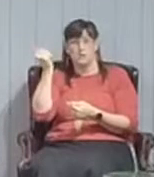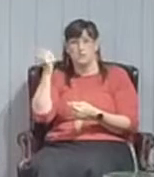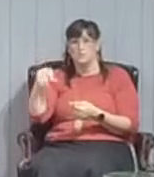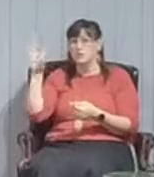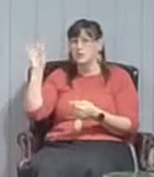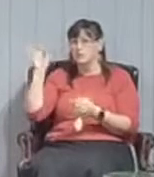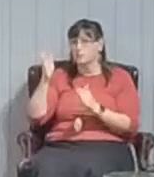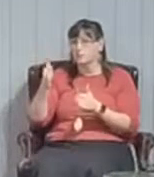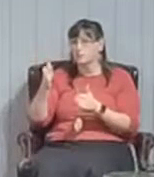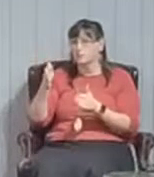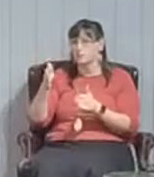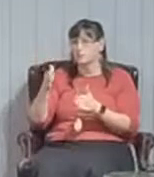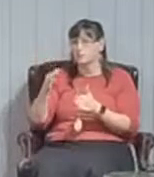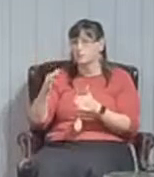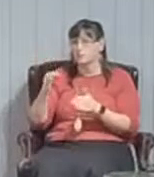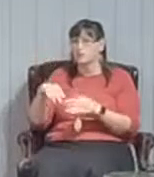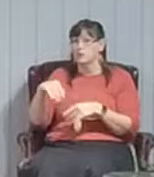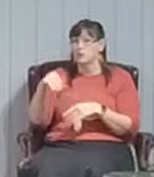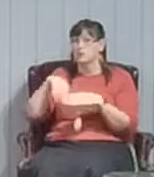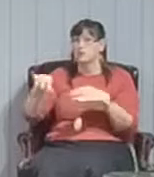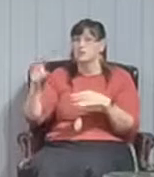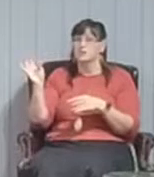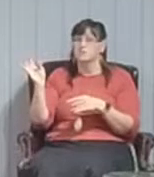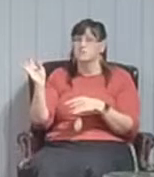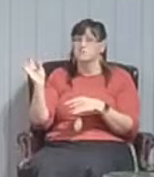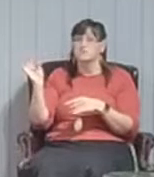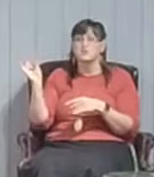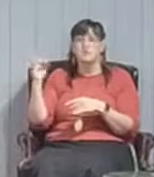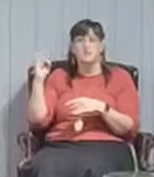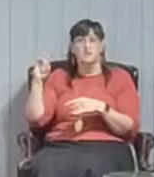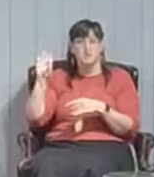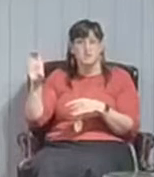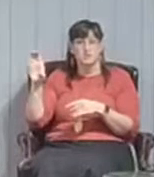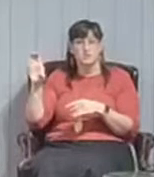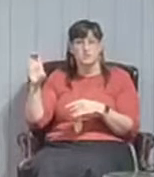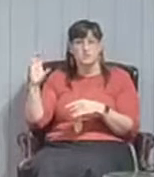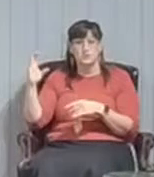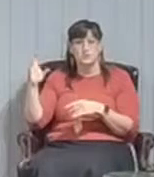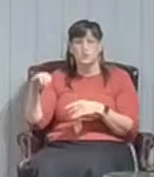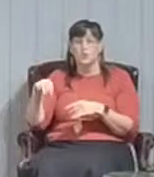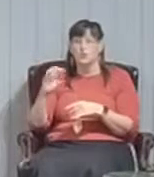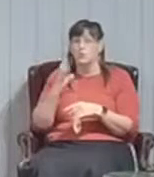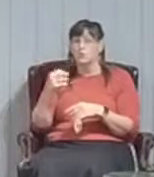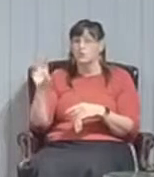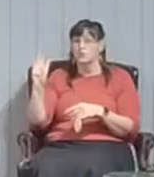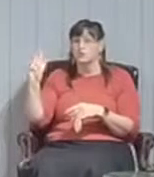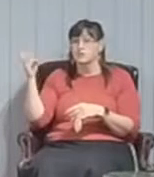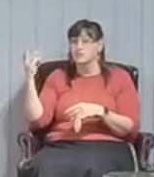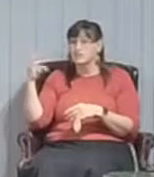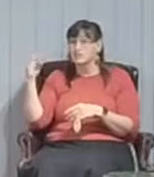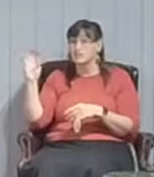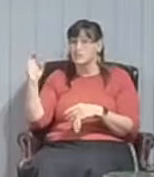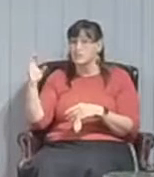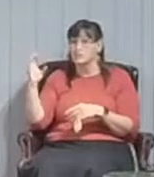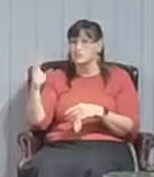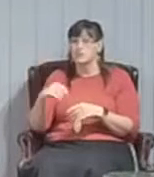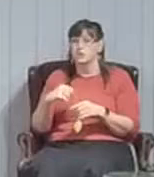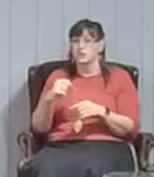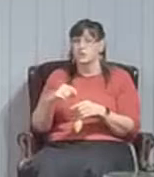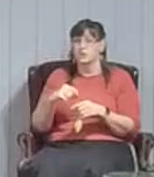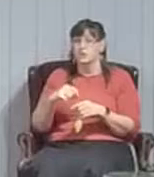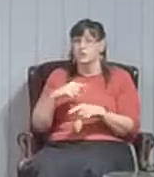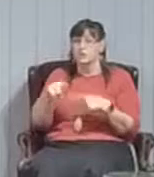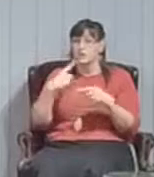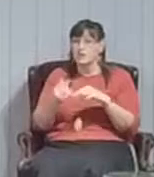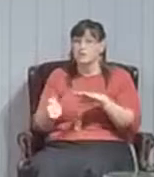did in the 1700s or in the 1600s or maybe in the 1500s when he would die for what